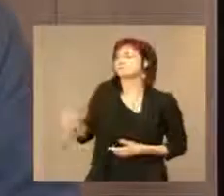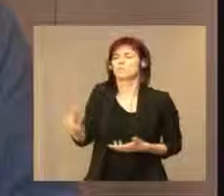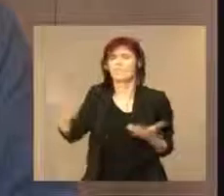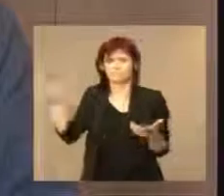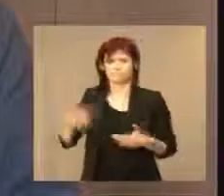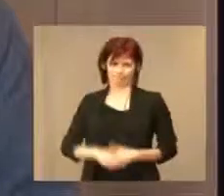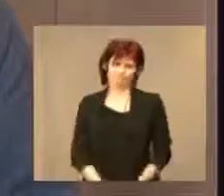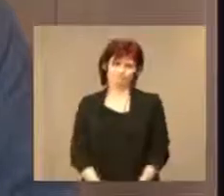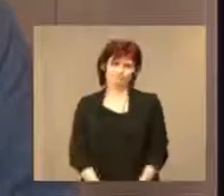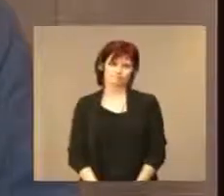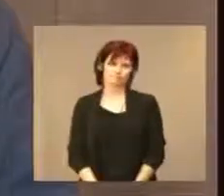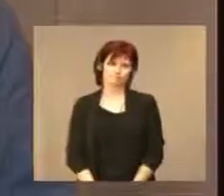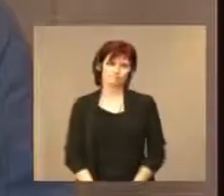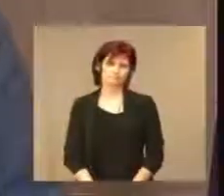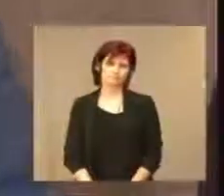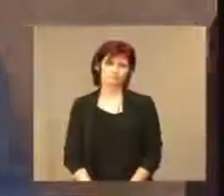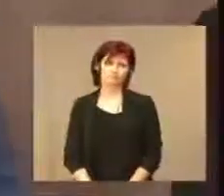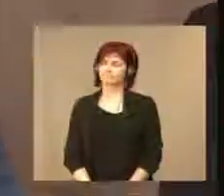Thank you. Okay.